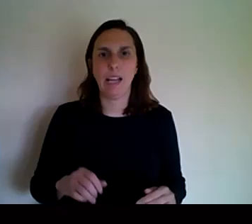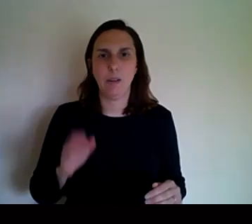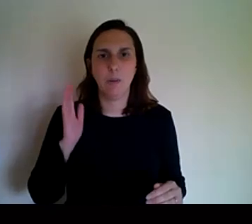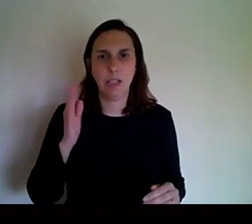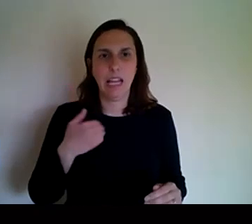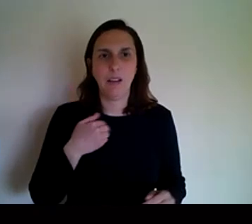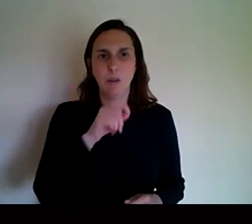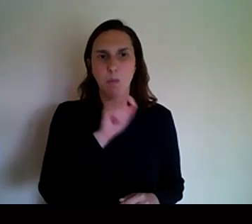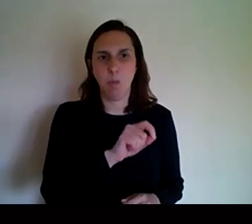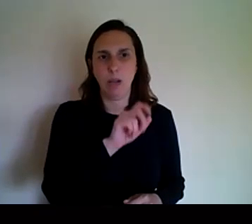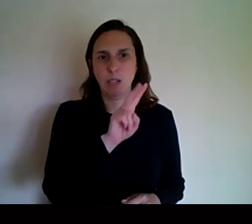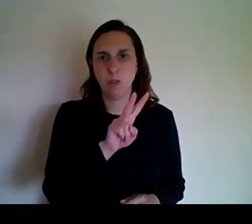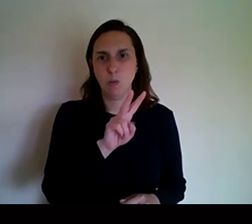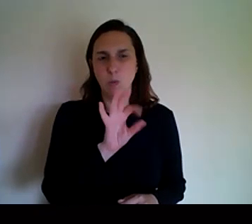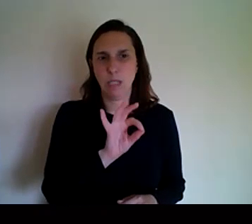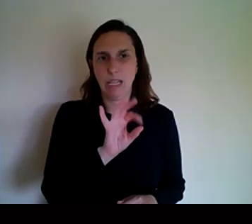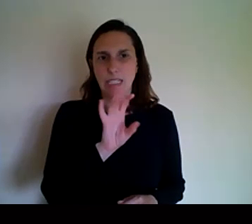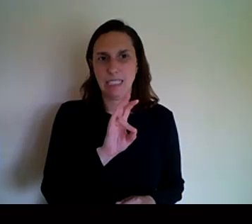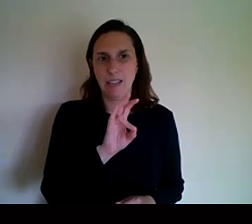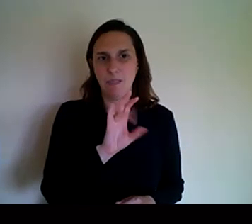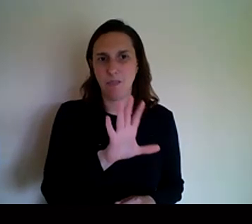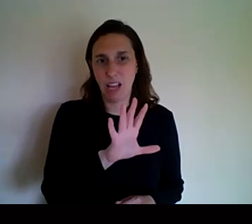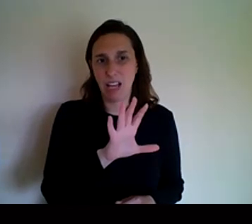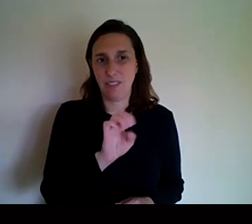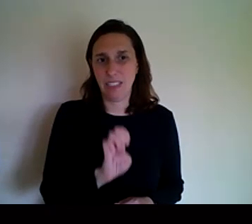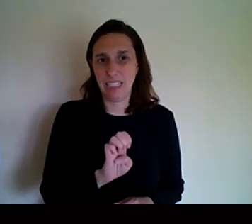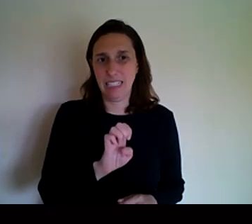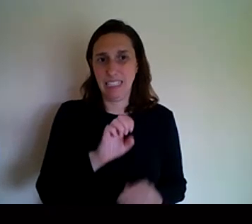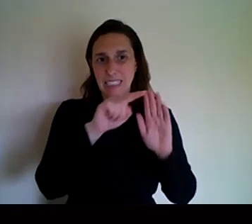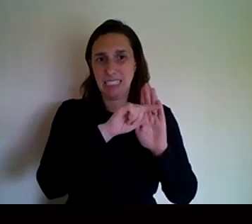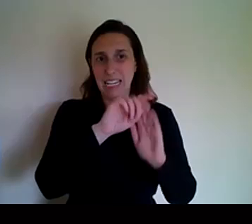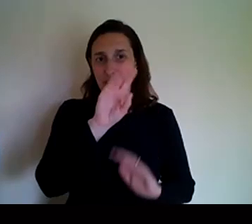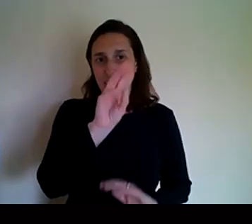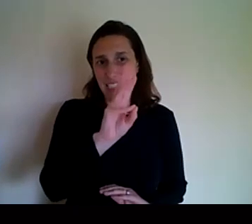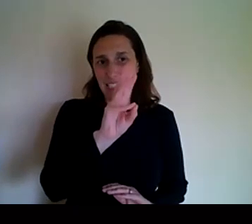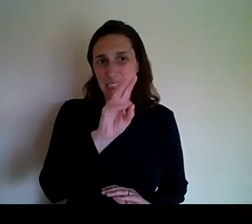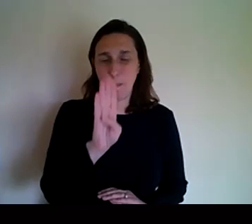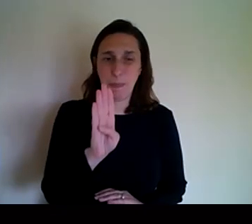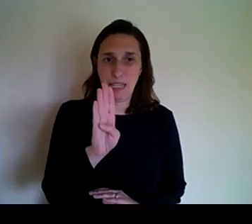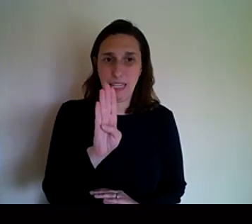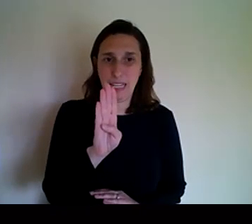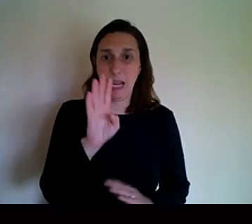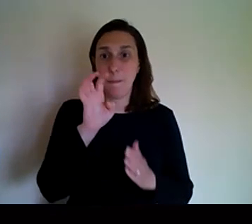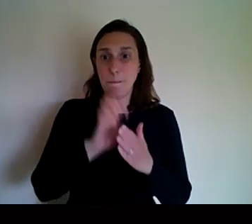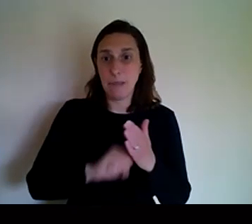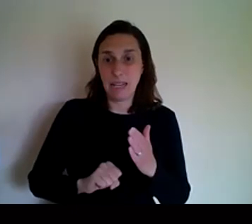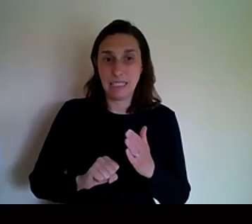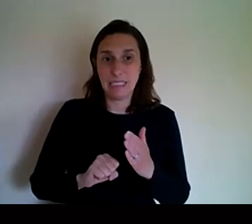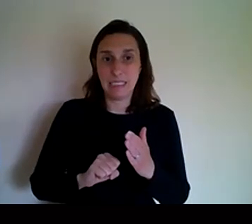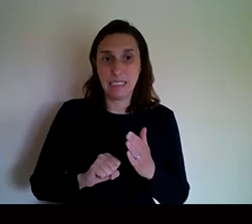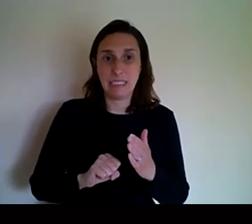0.2975. It's going to be positive coming over here. E to the negative 6b minus